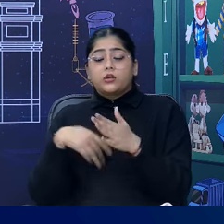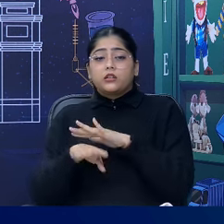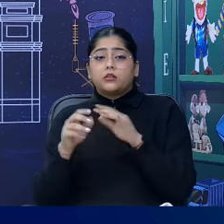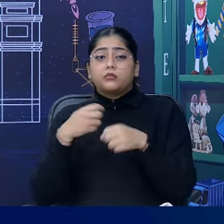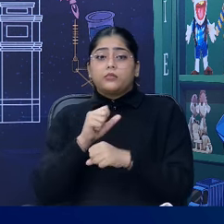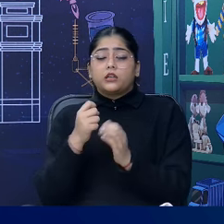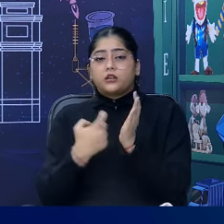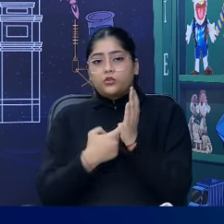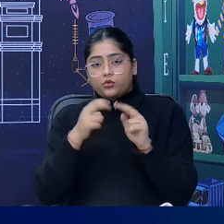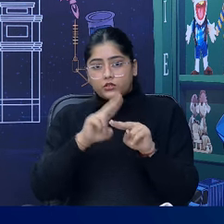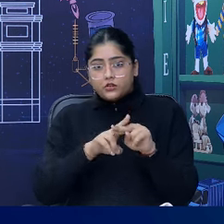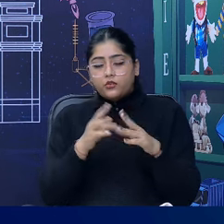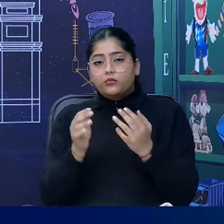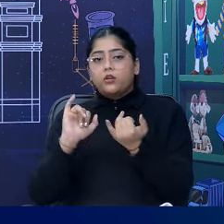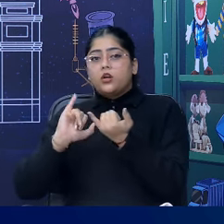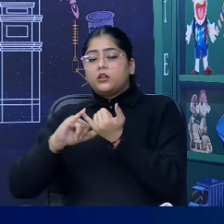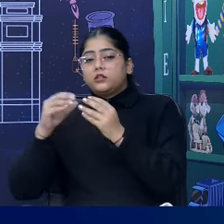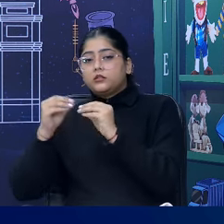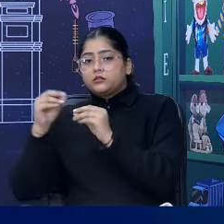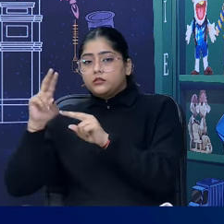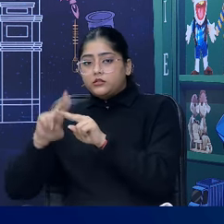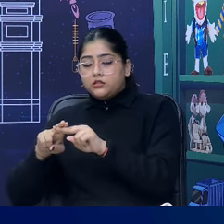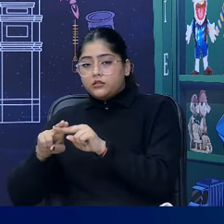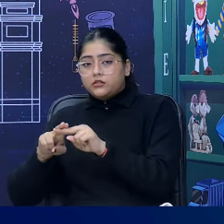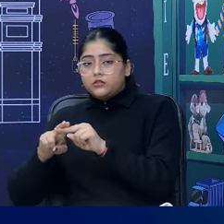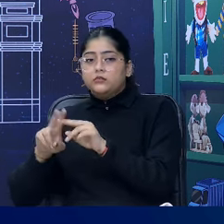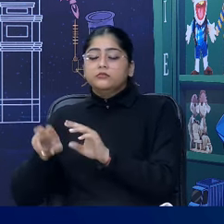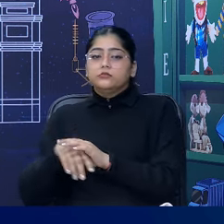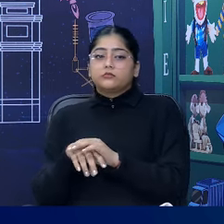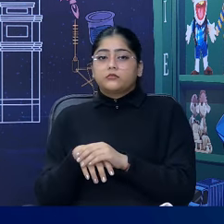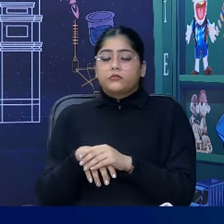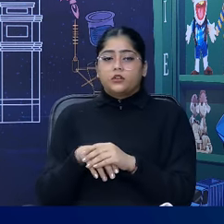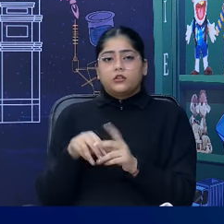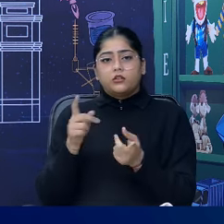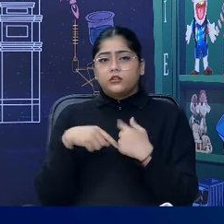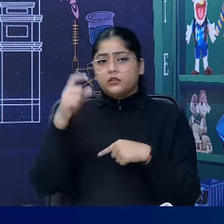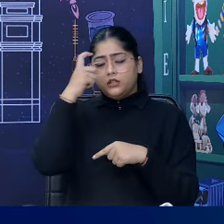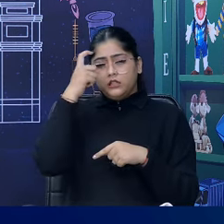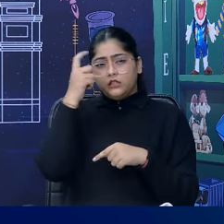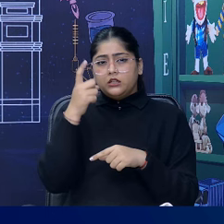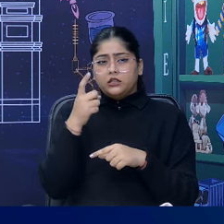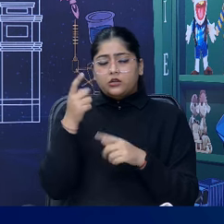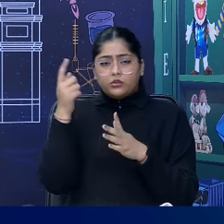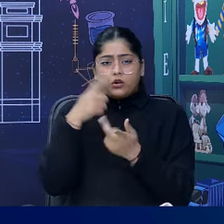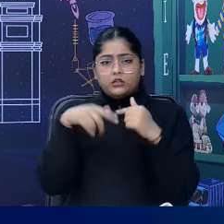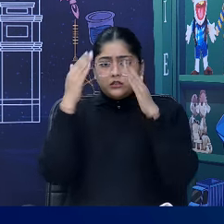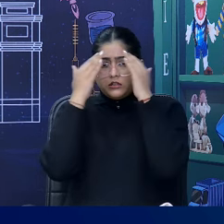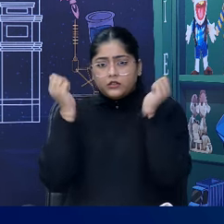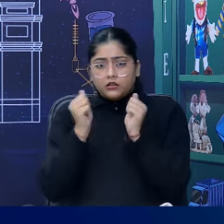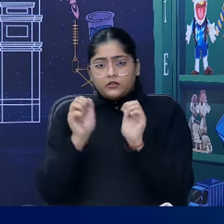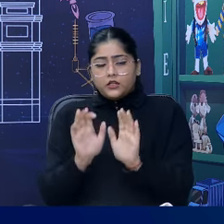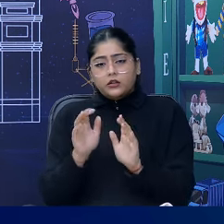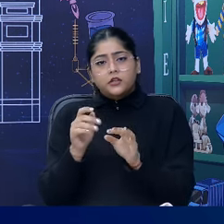you can just write these roster forms in set builder form. I think students, you are comfortable with